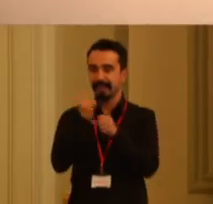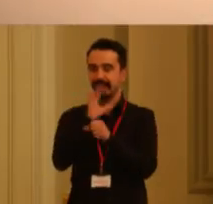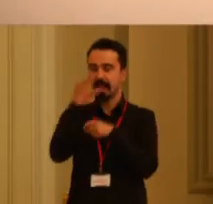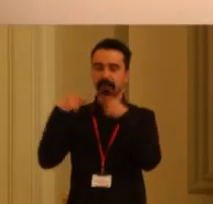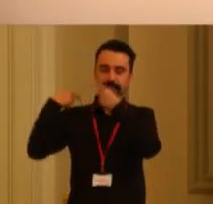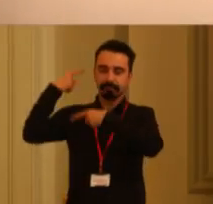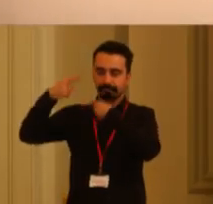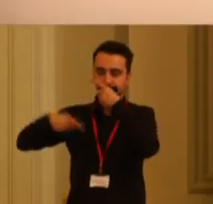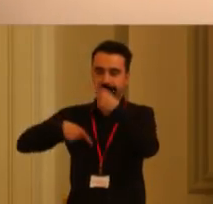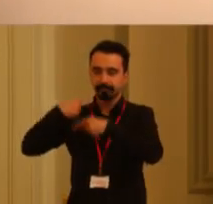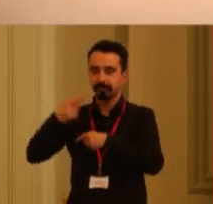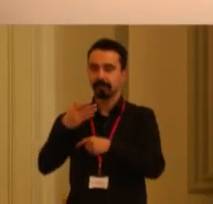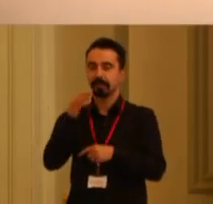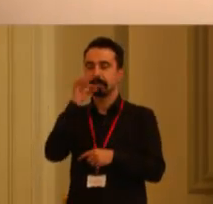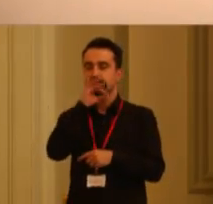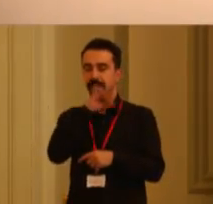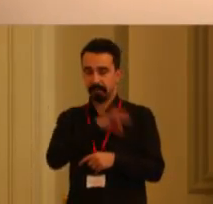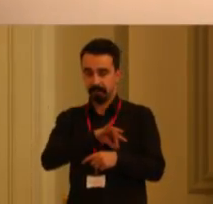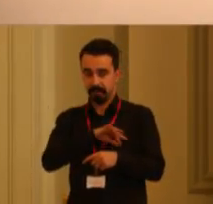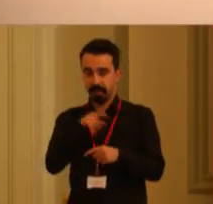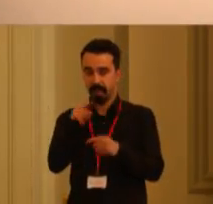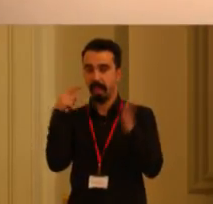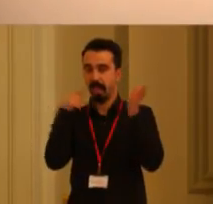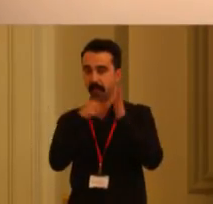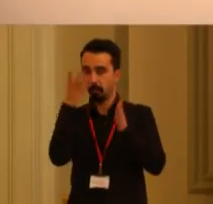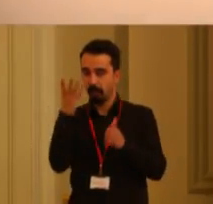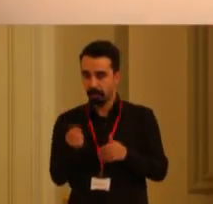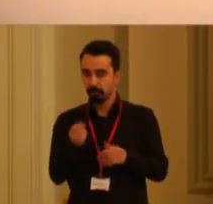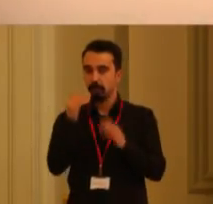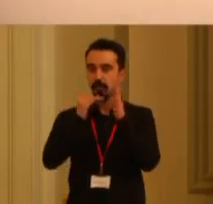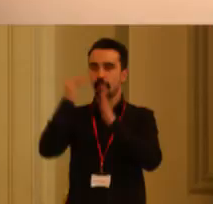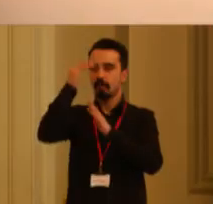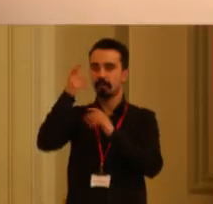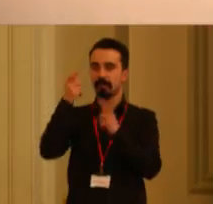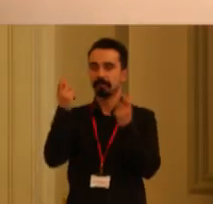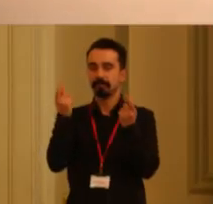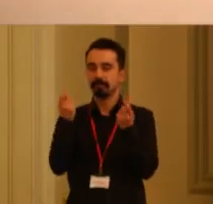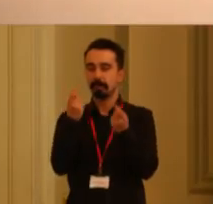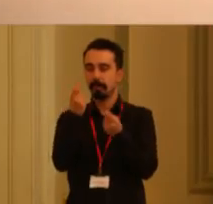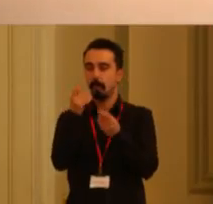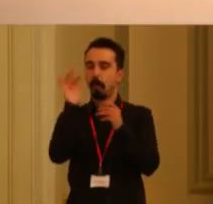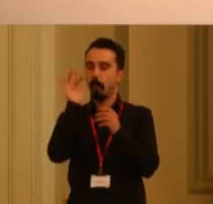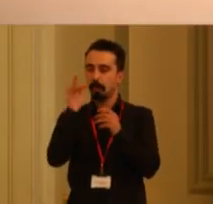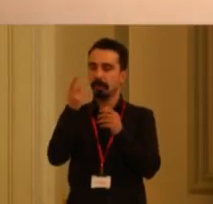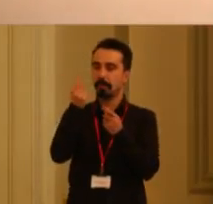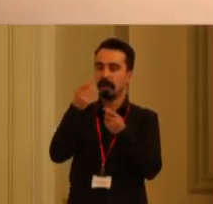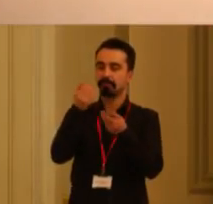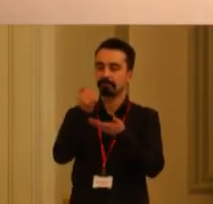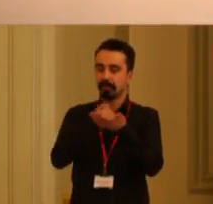sort of previously undiscovered market, traditionally big companies wanted to maximize